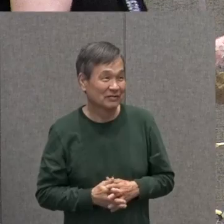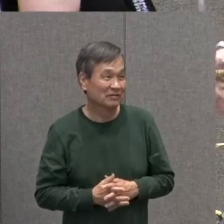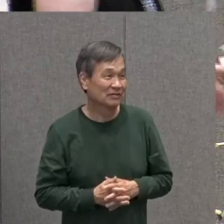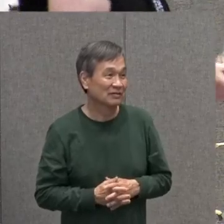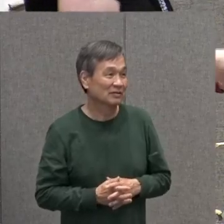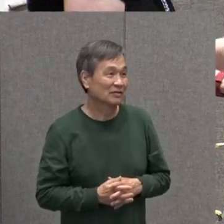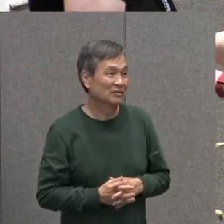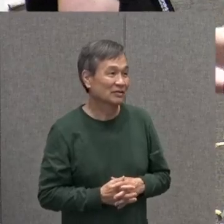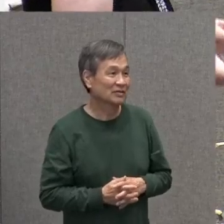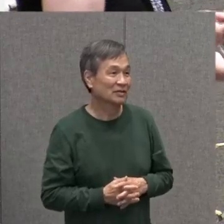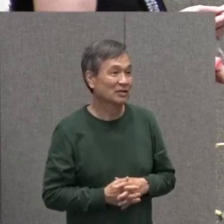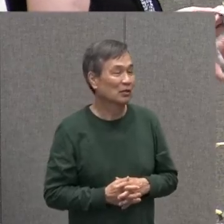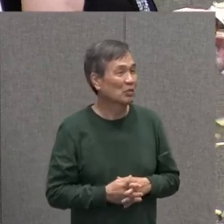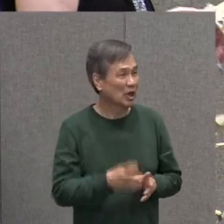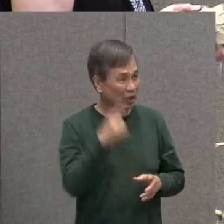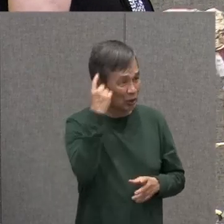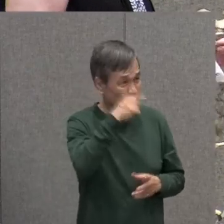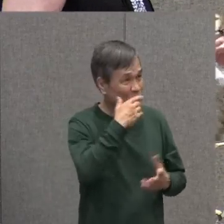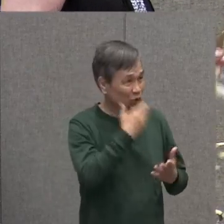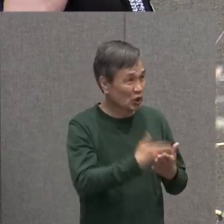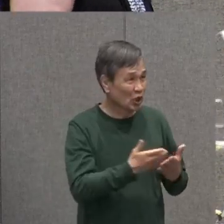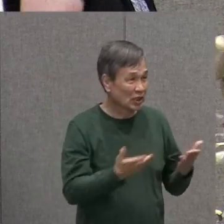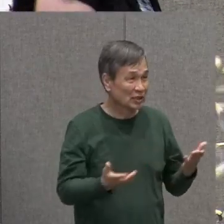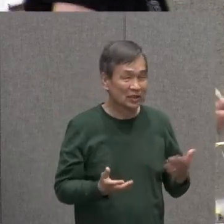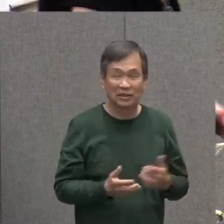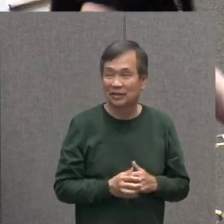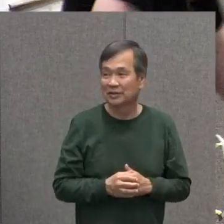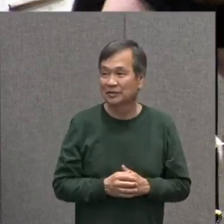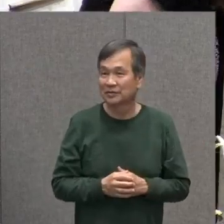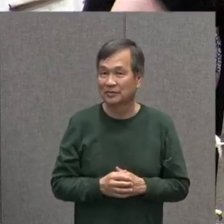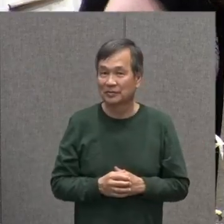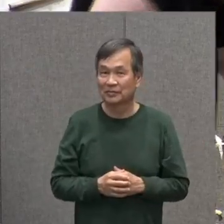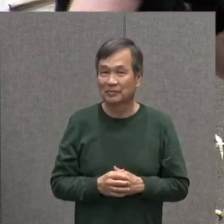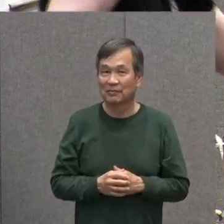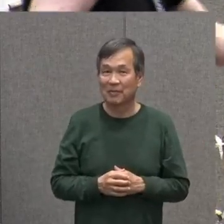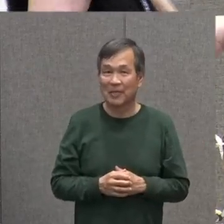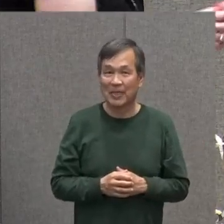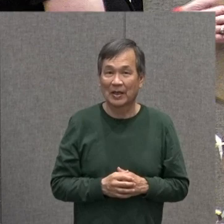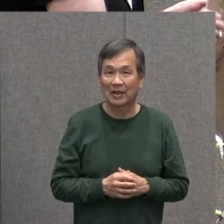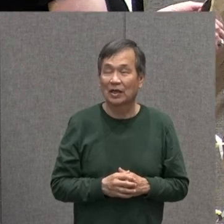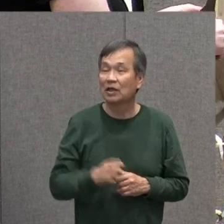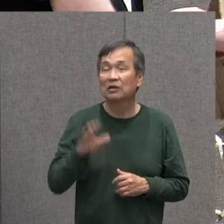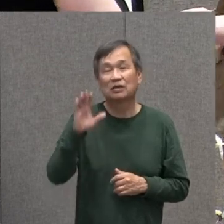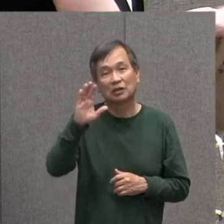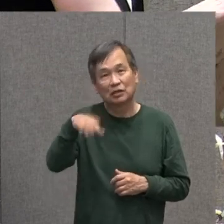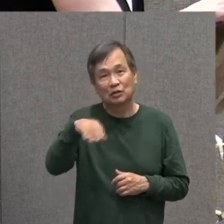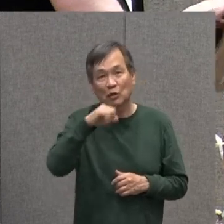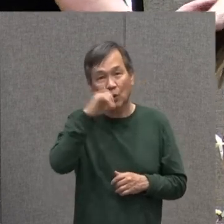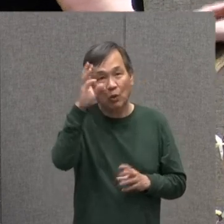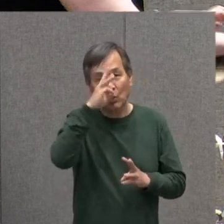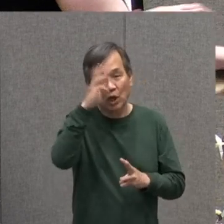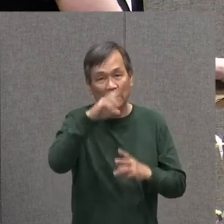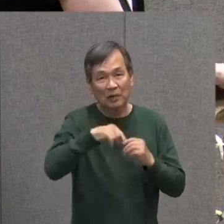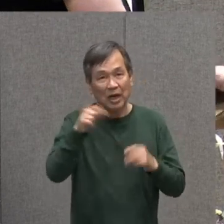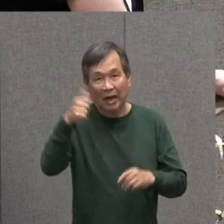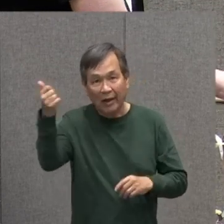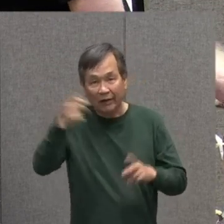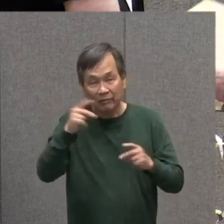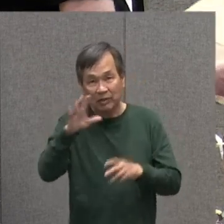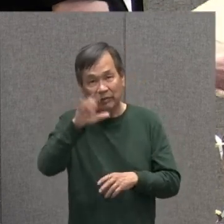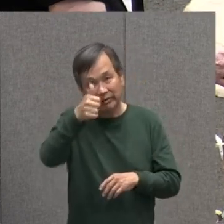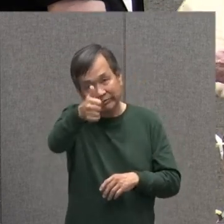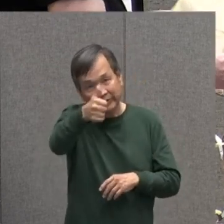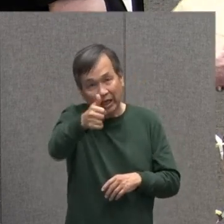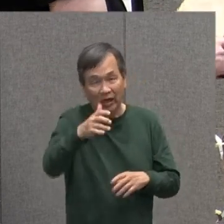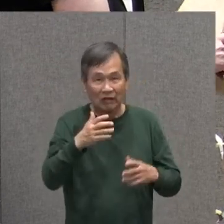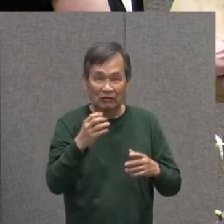mean, it's already looking pretty awesome, though. Yeah. Remember, you can't compare yourself to anyone else because you're your own artist. That's true. That's true.